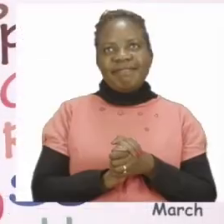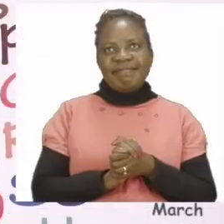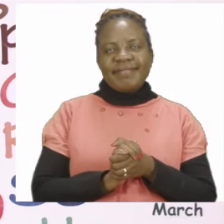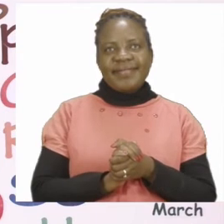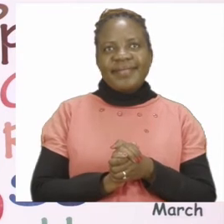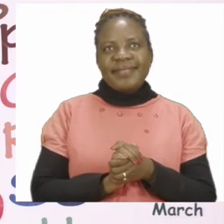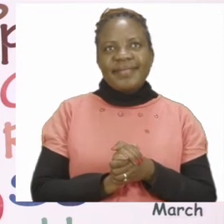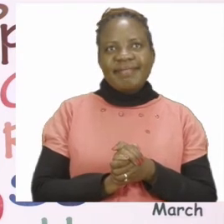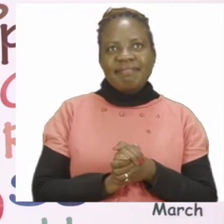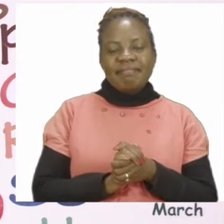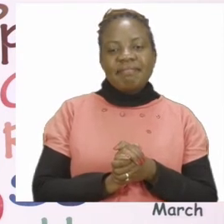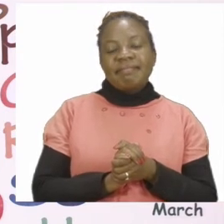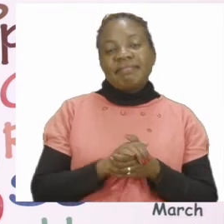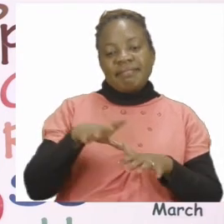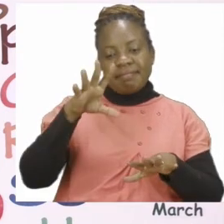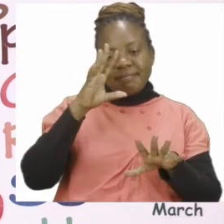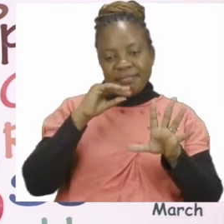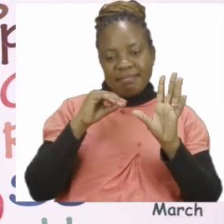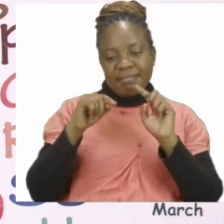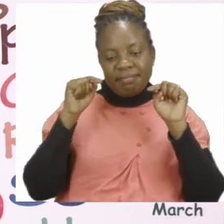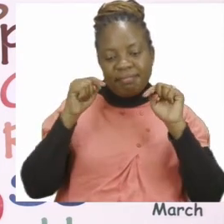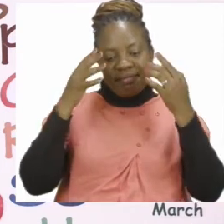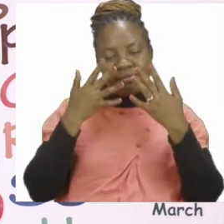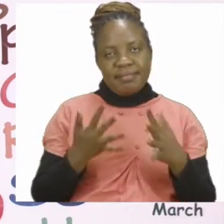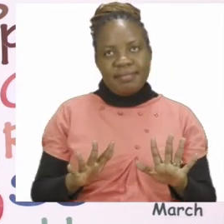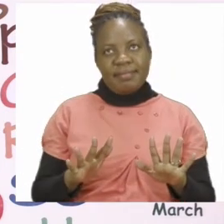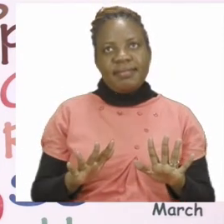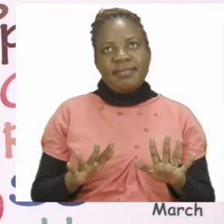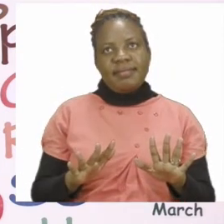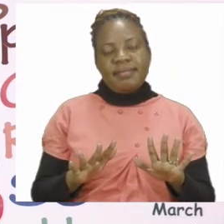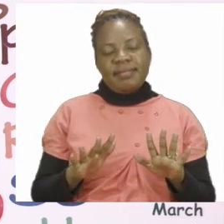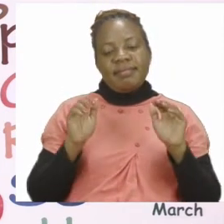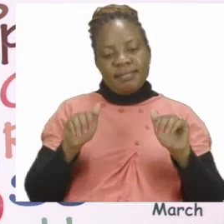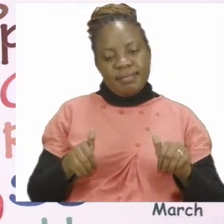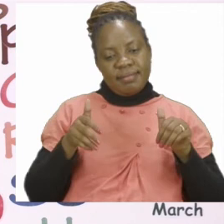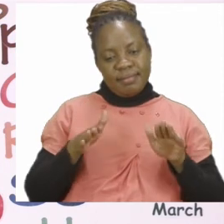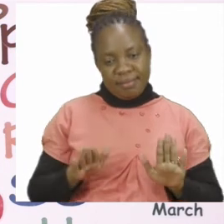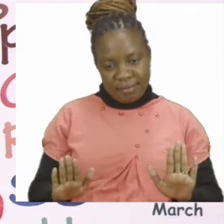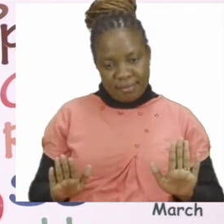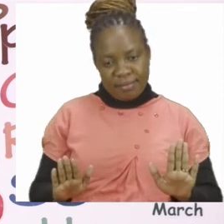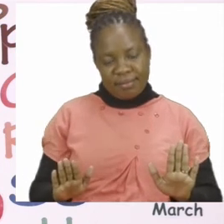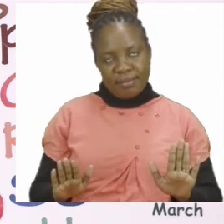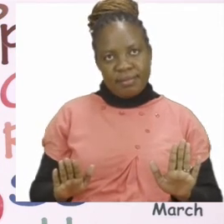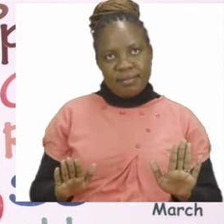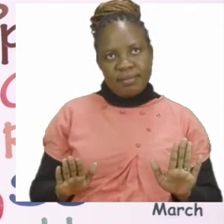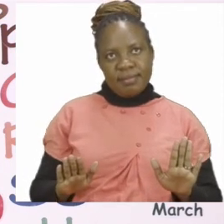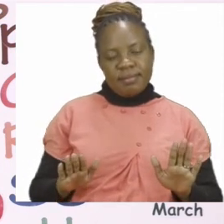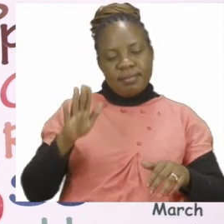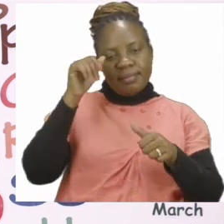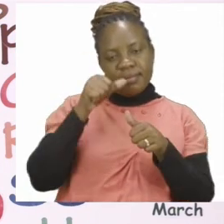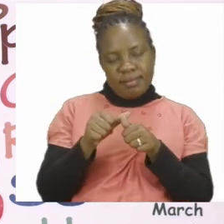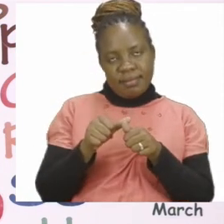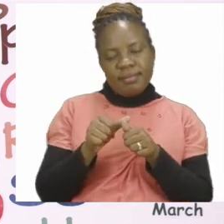We came at the end of our lesson today, boys and girls. But before we say goodbye, you have to remember